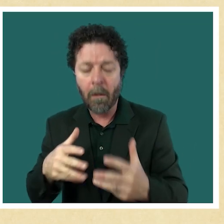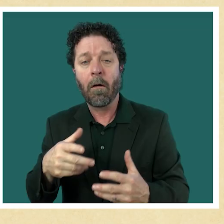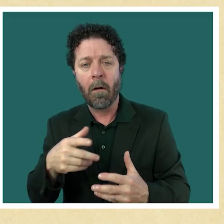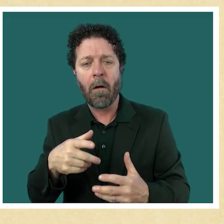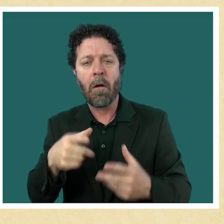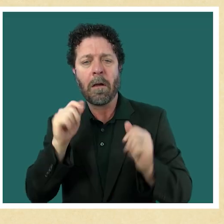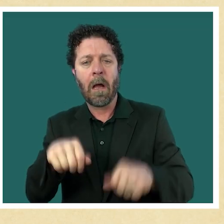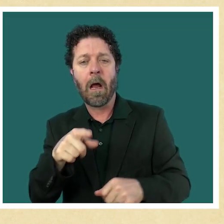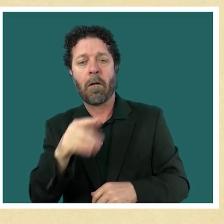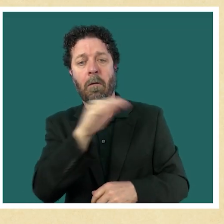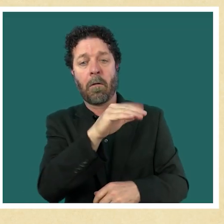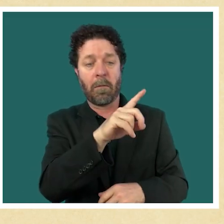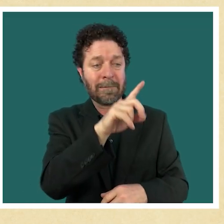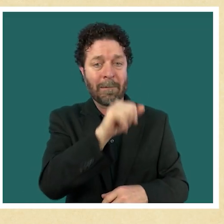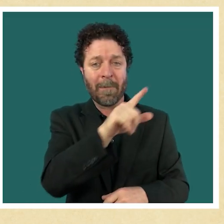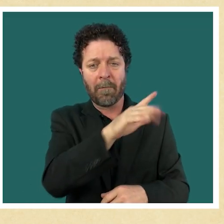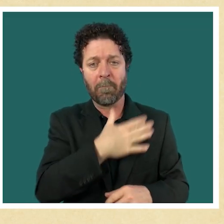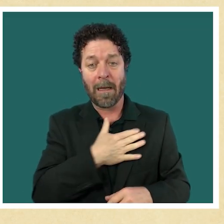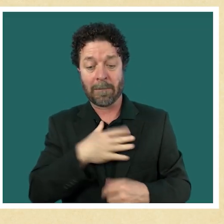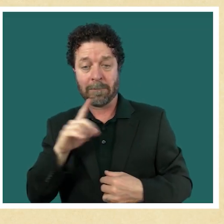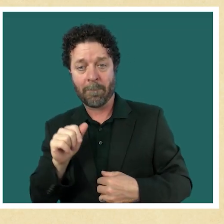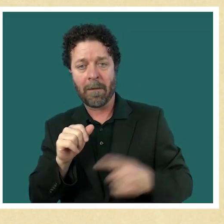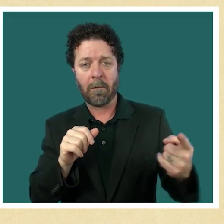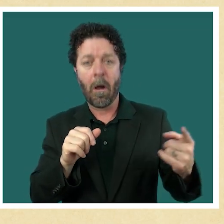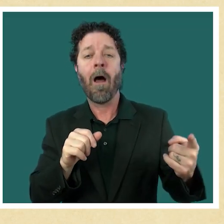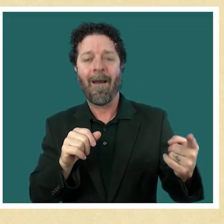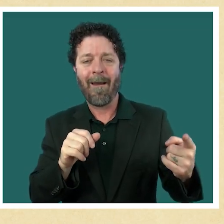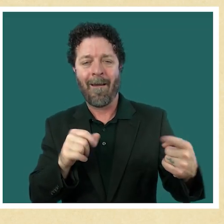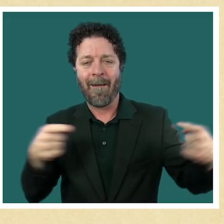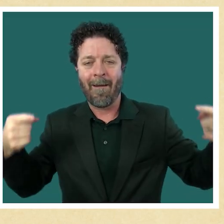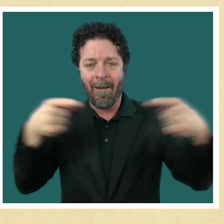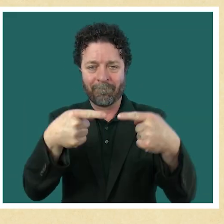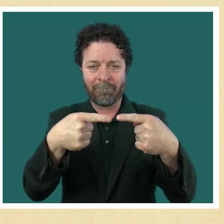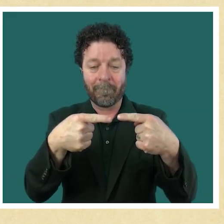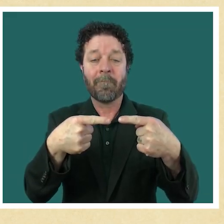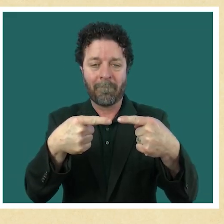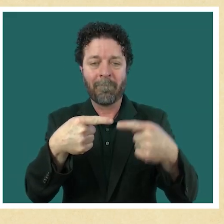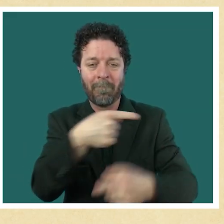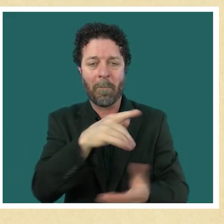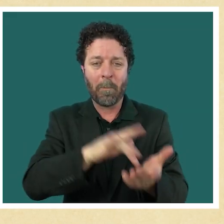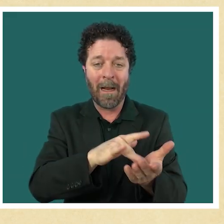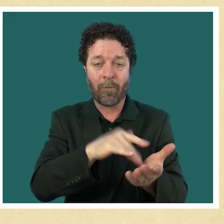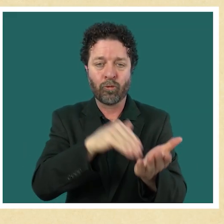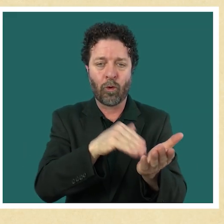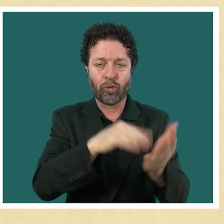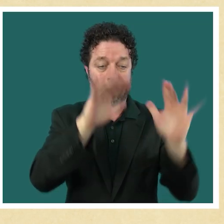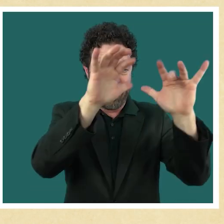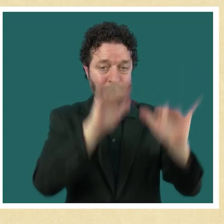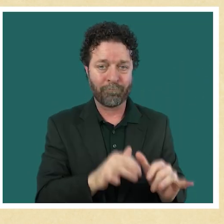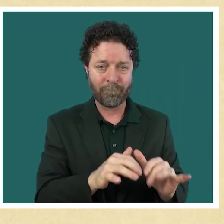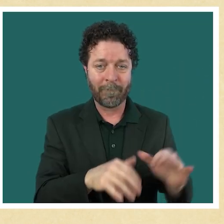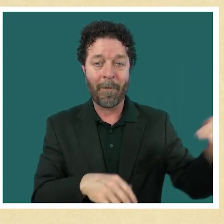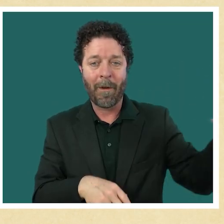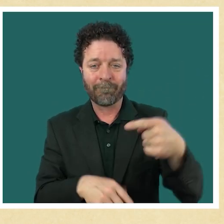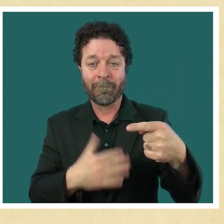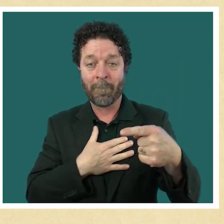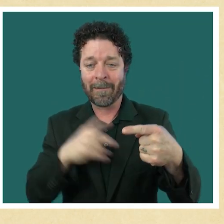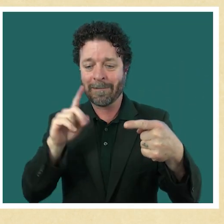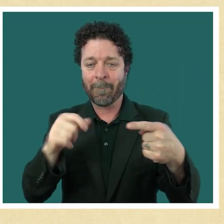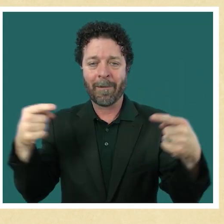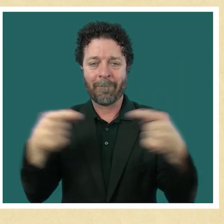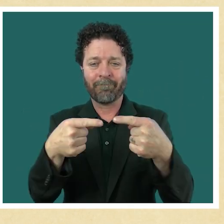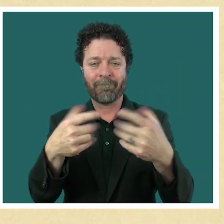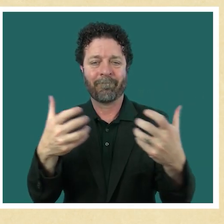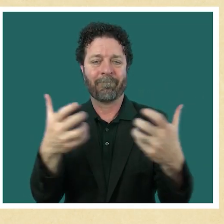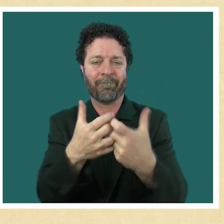can understand the nature of your disability-related needs. If you ask for a letter from a medical provider, make sure your